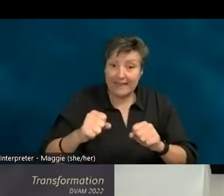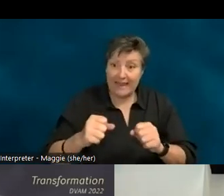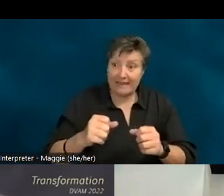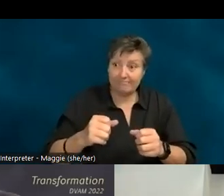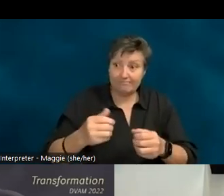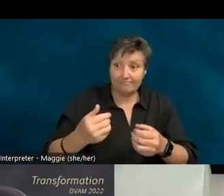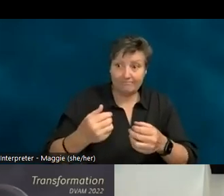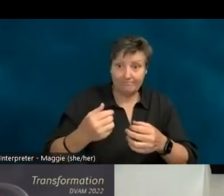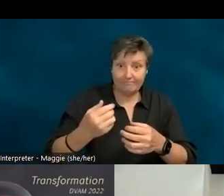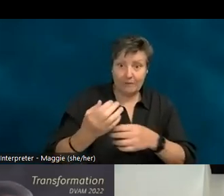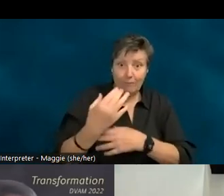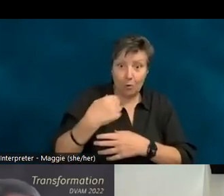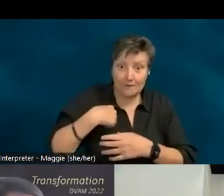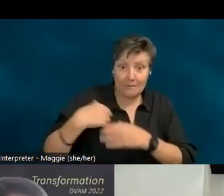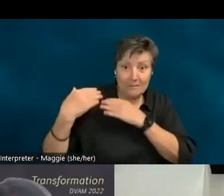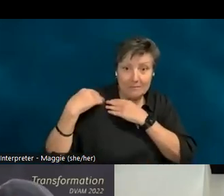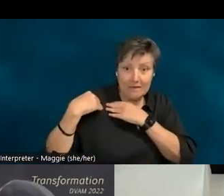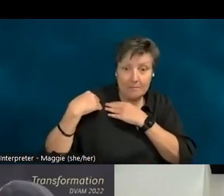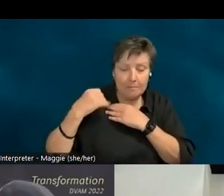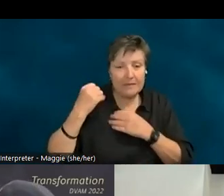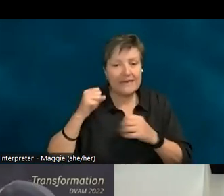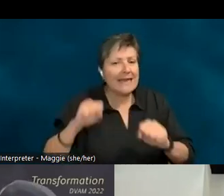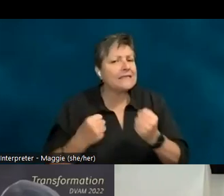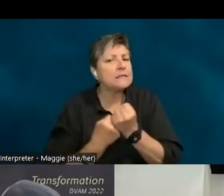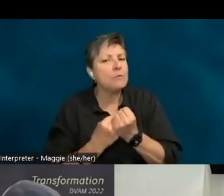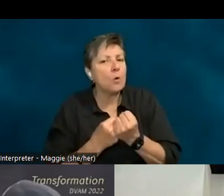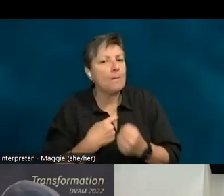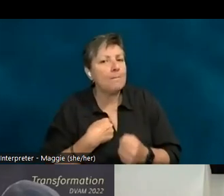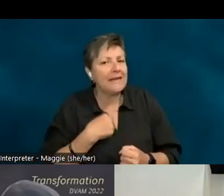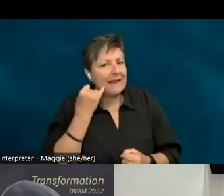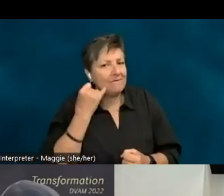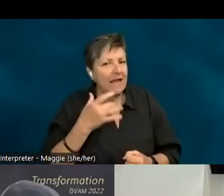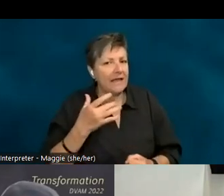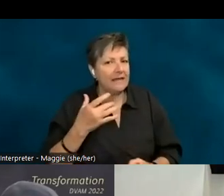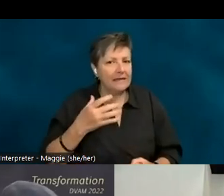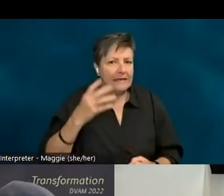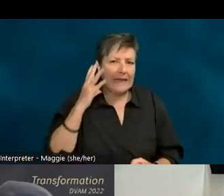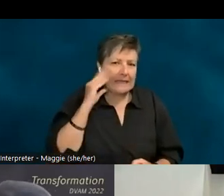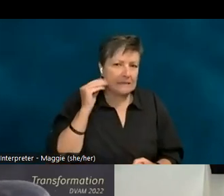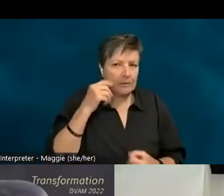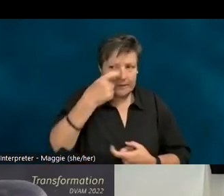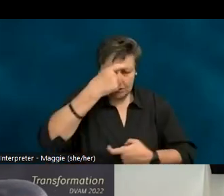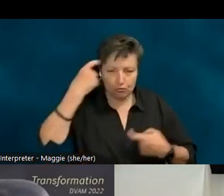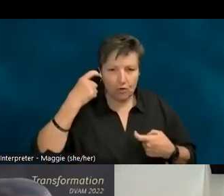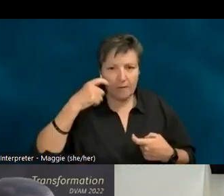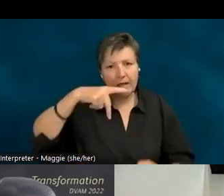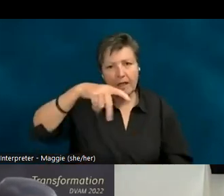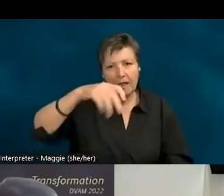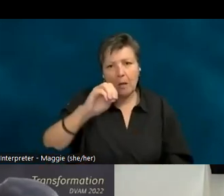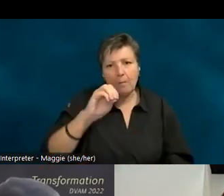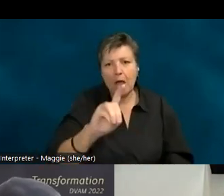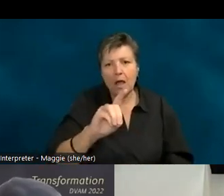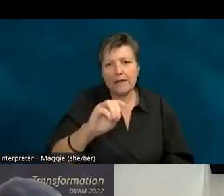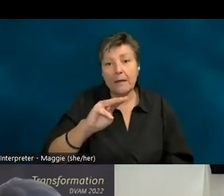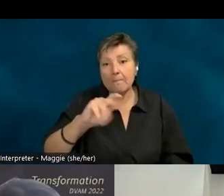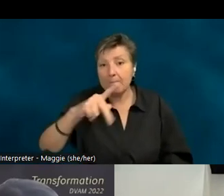if I experience trauma. I think that pod mapping exercise is also a great resource for folks